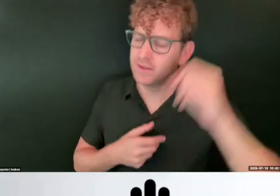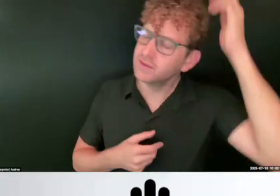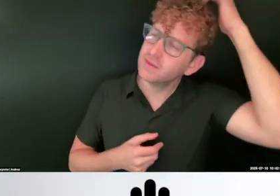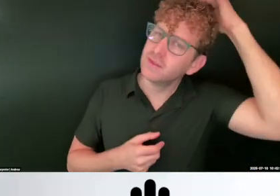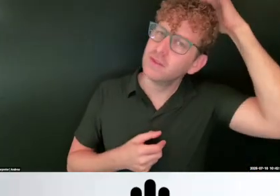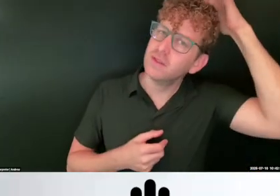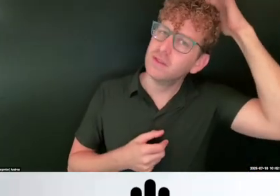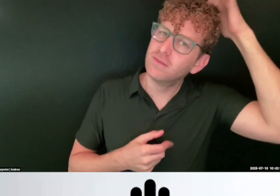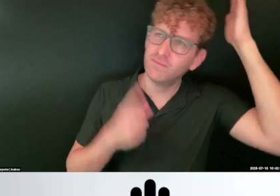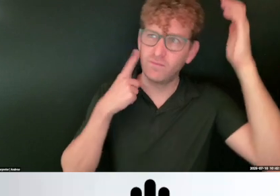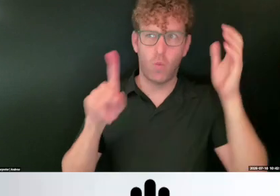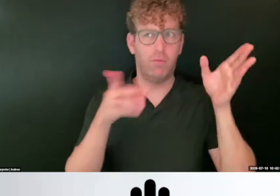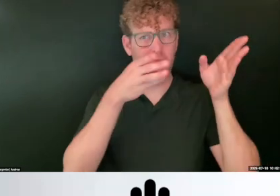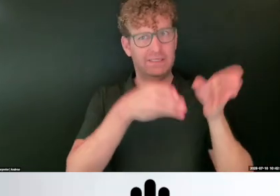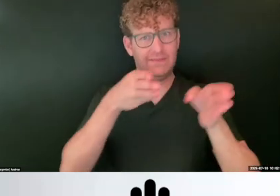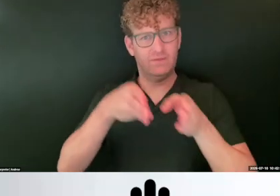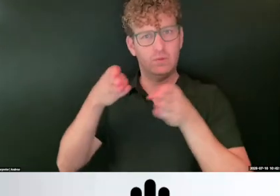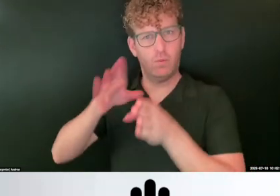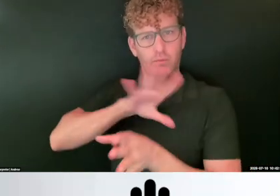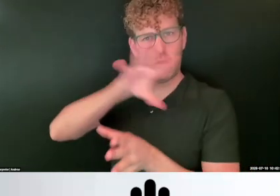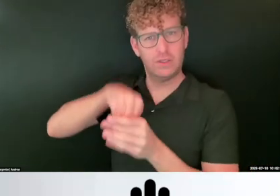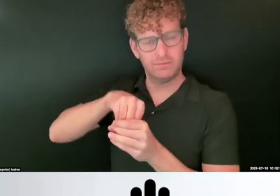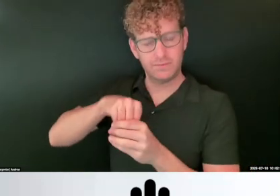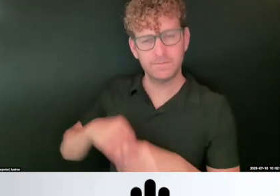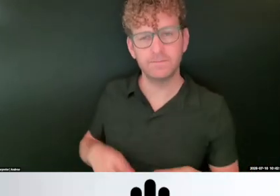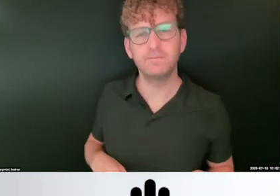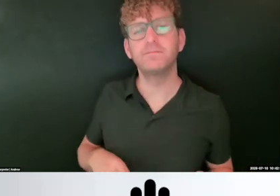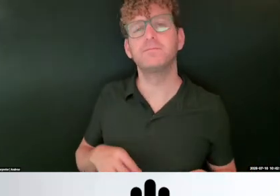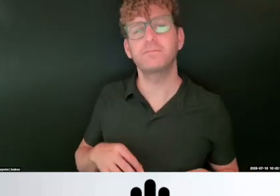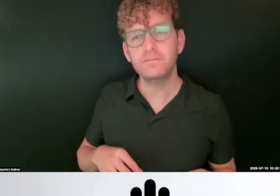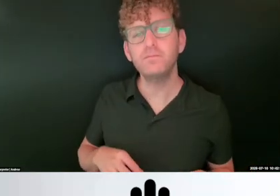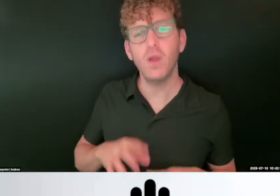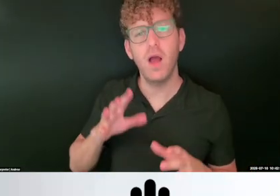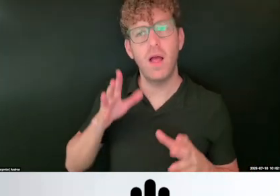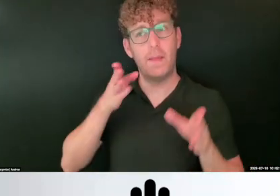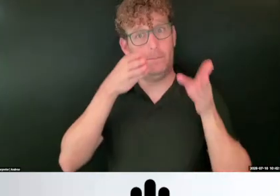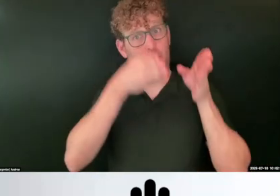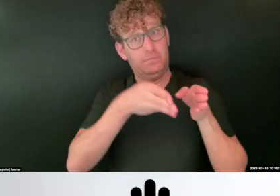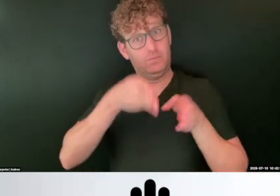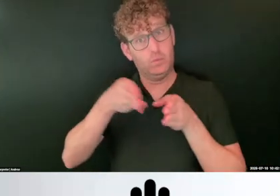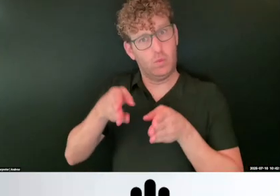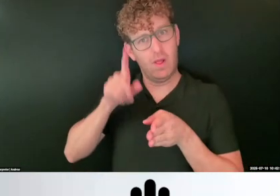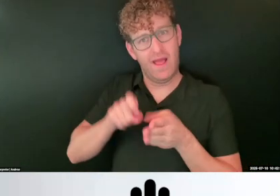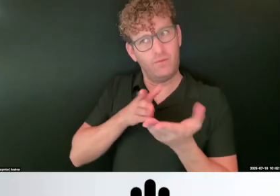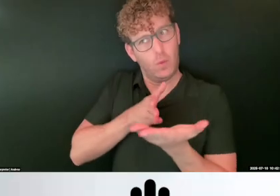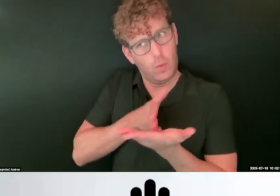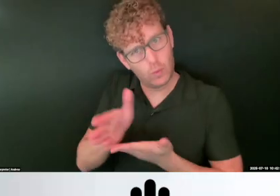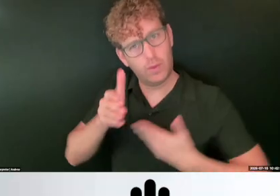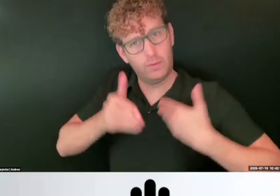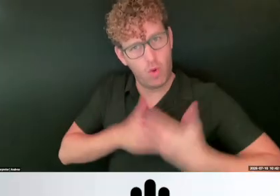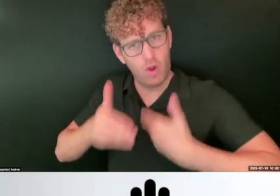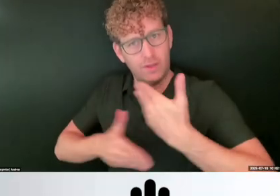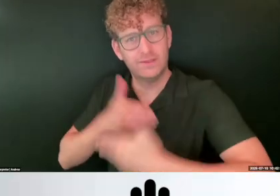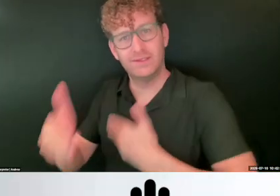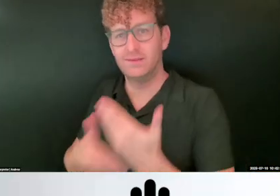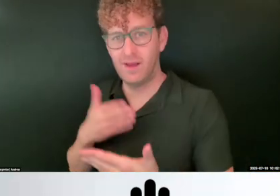a participant to go through the process. And we also have to, and at any point in time, an individual may or